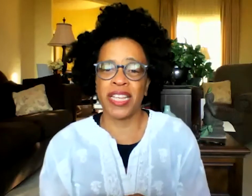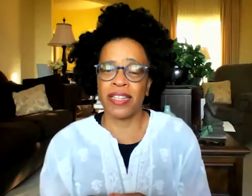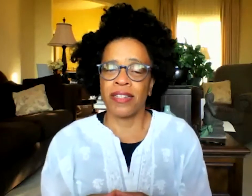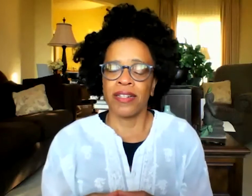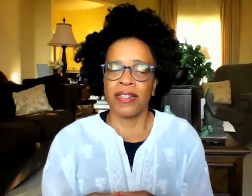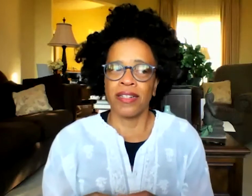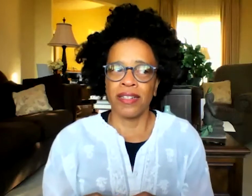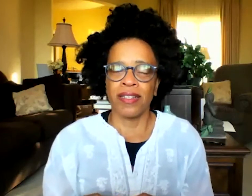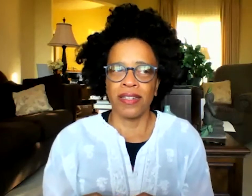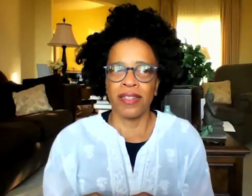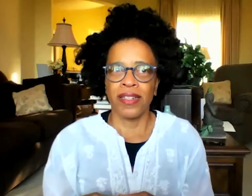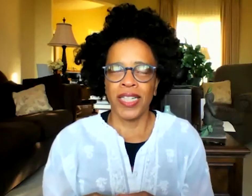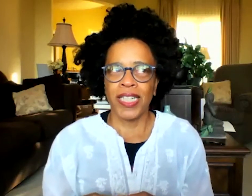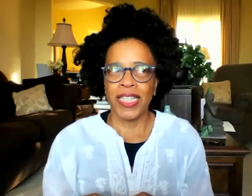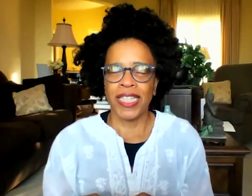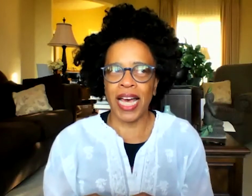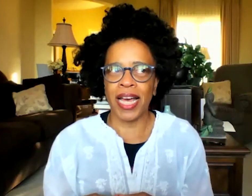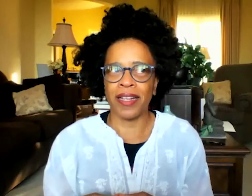conditions